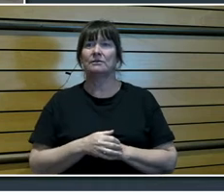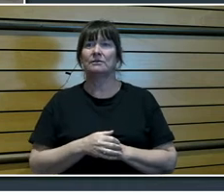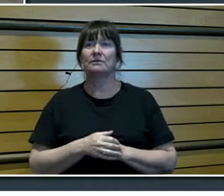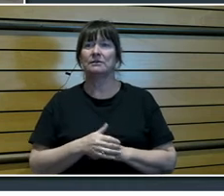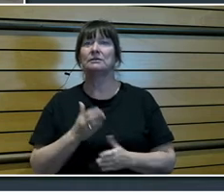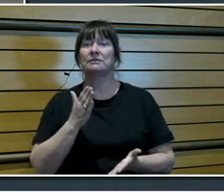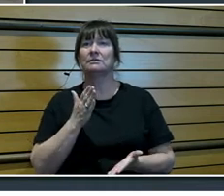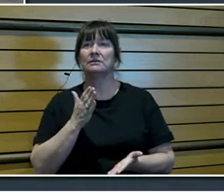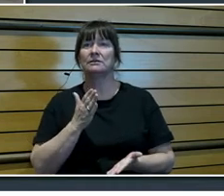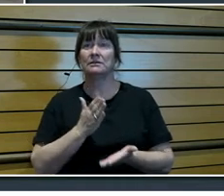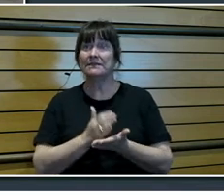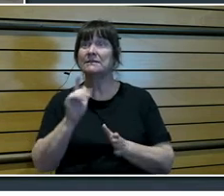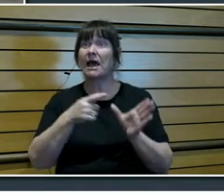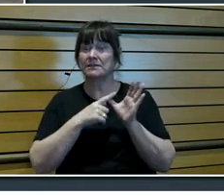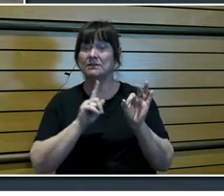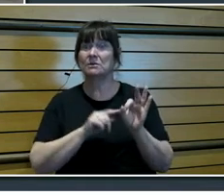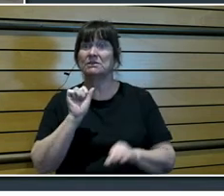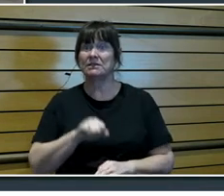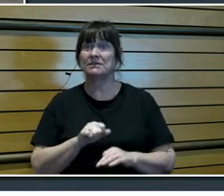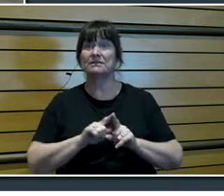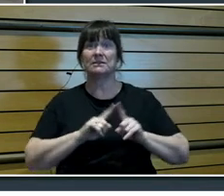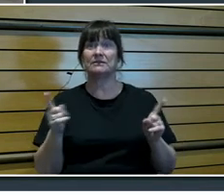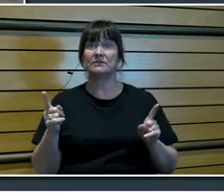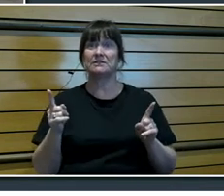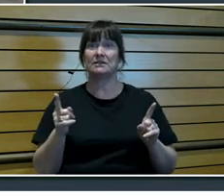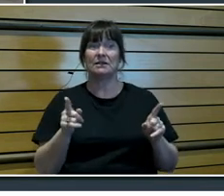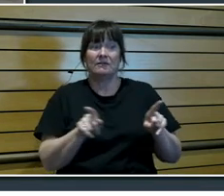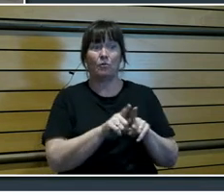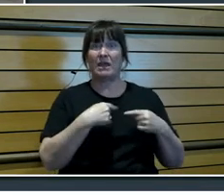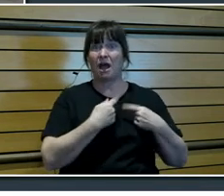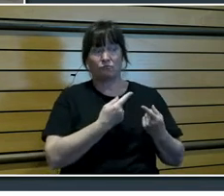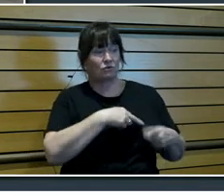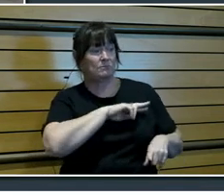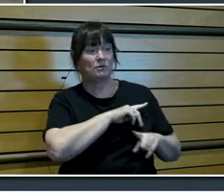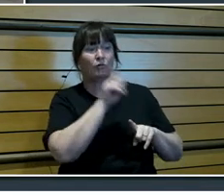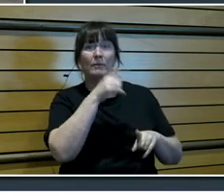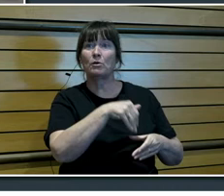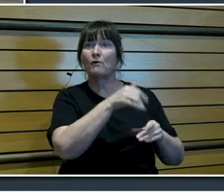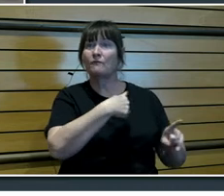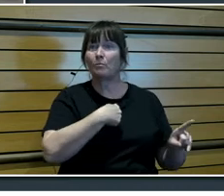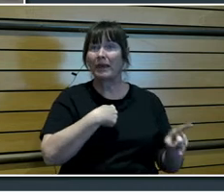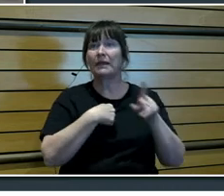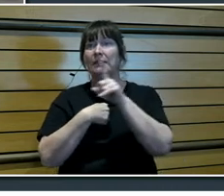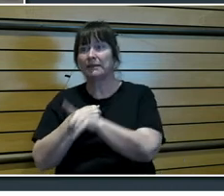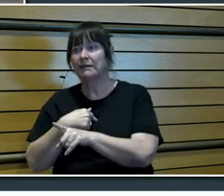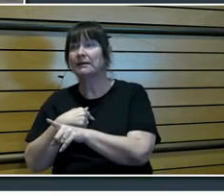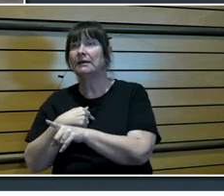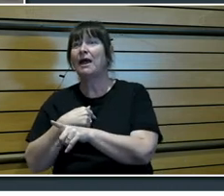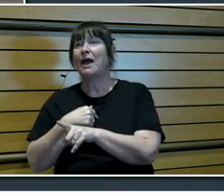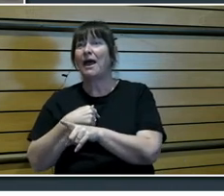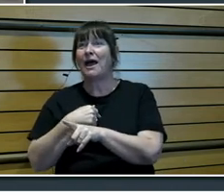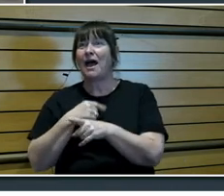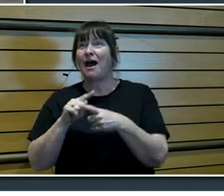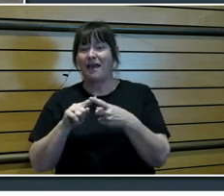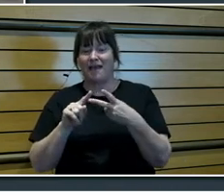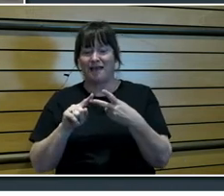absolutely does answer my question. It's about the difference in mandate for me as well. So thank you for that clarity. My second question, I actually had in a third one,